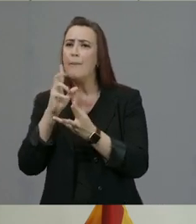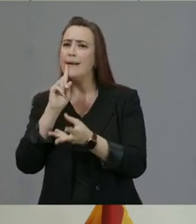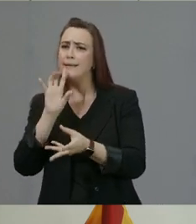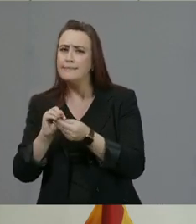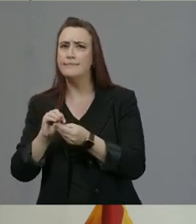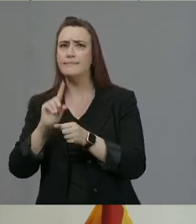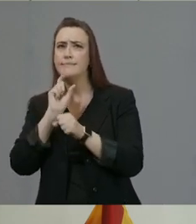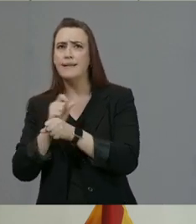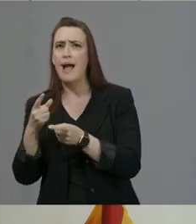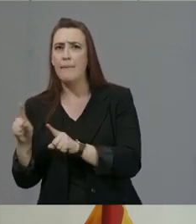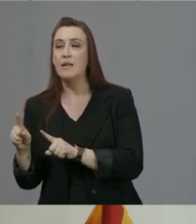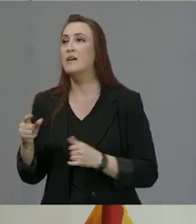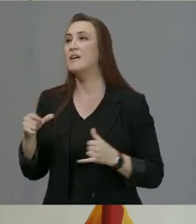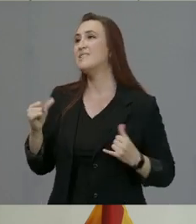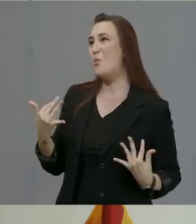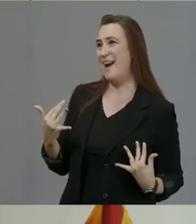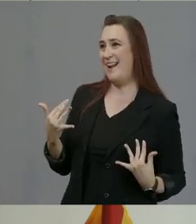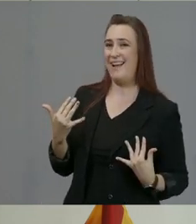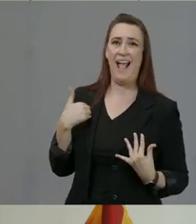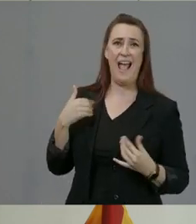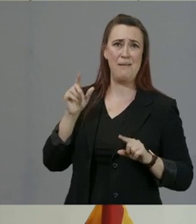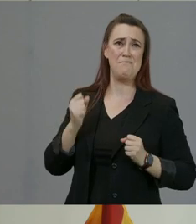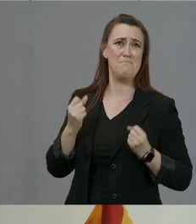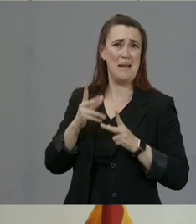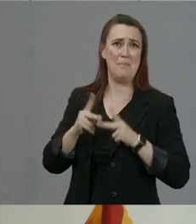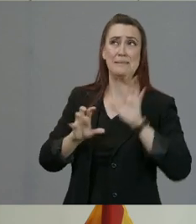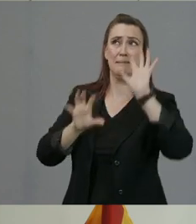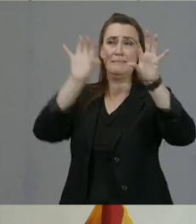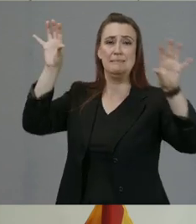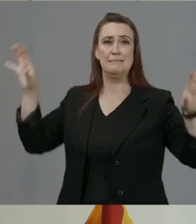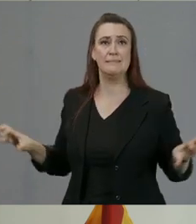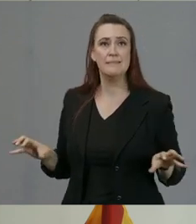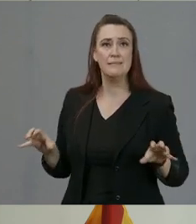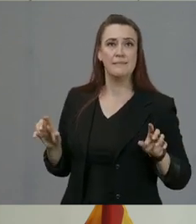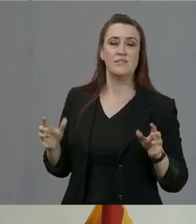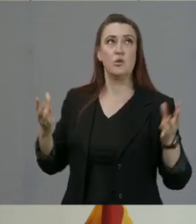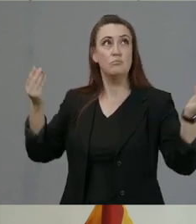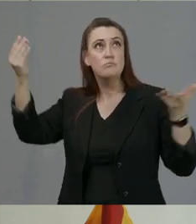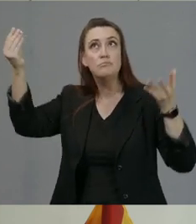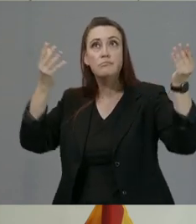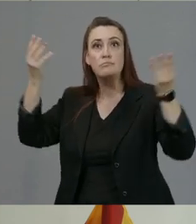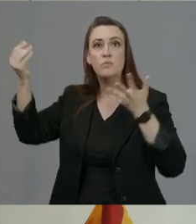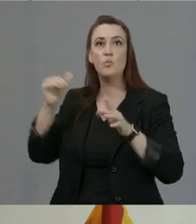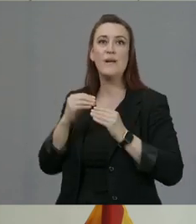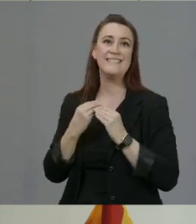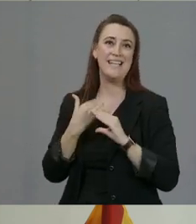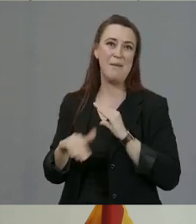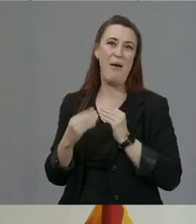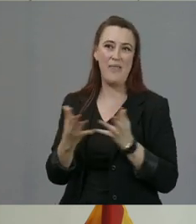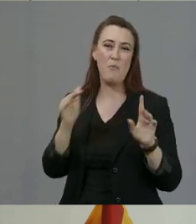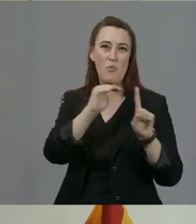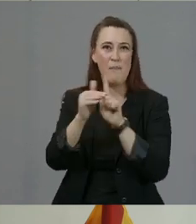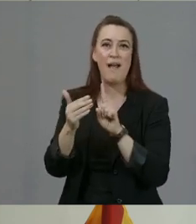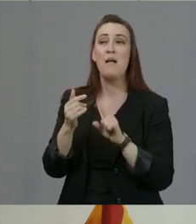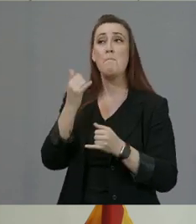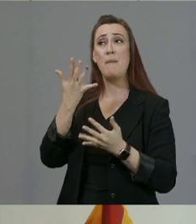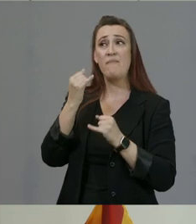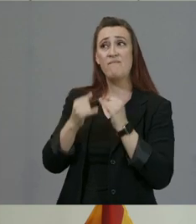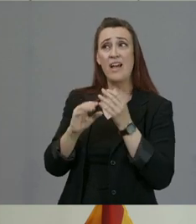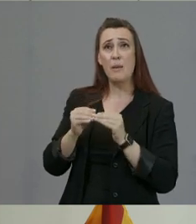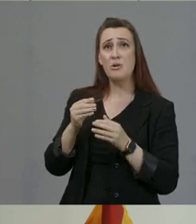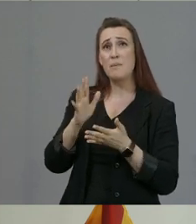are still waiting on the reporting from all of those facilities. We sent out a reminder email today to get that, but we probably will have the final numbers midweek.